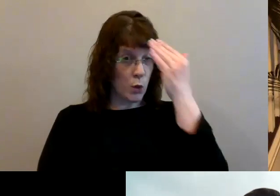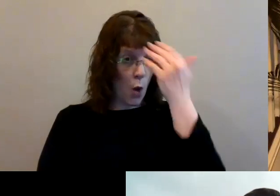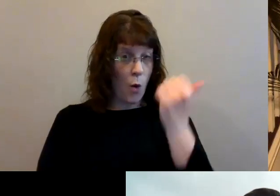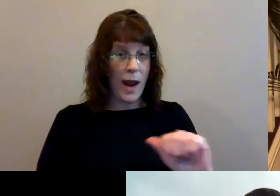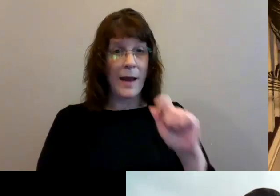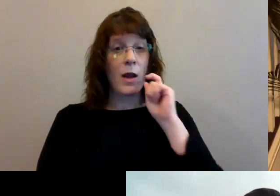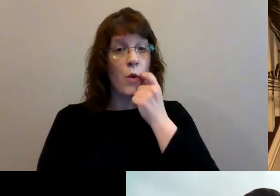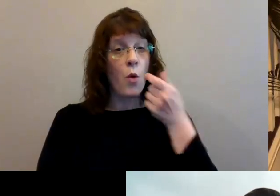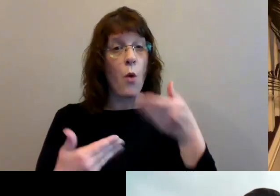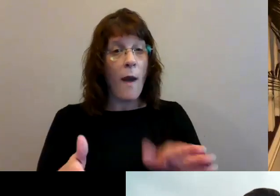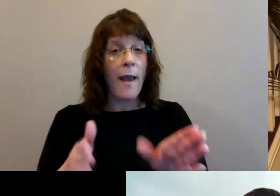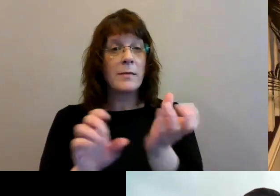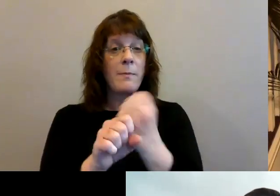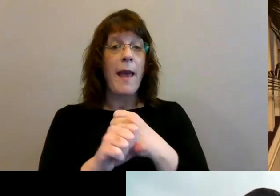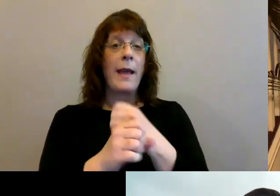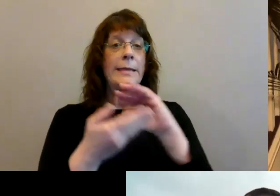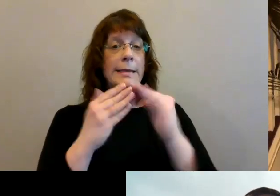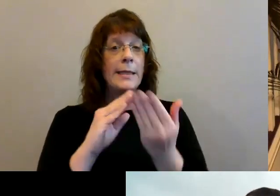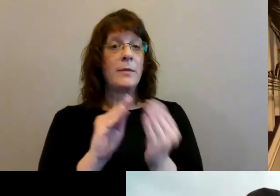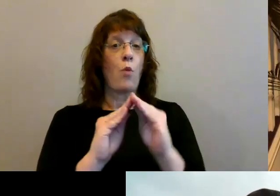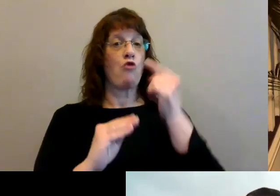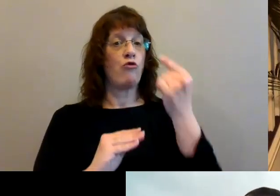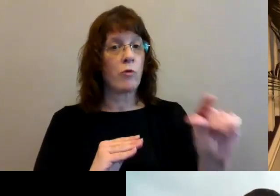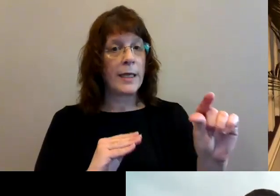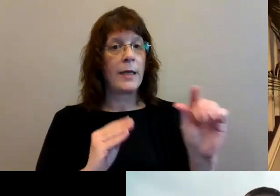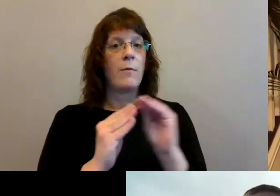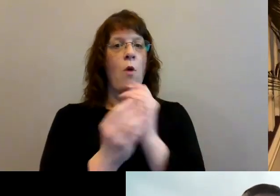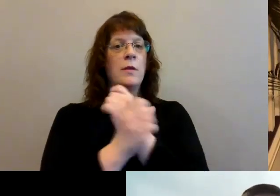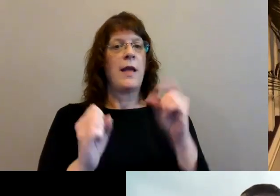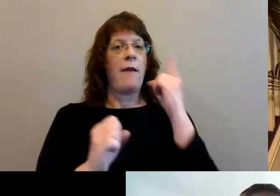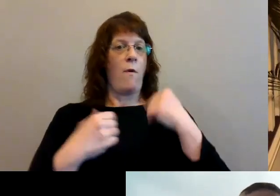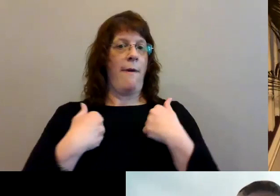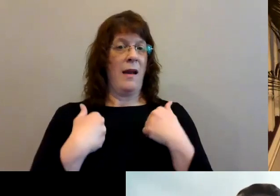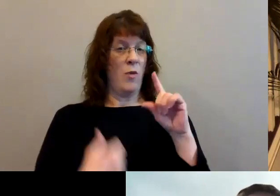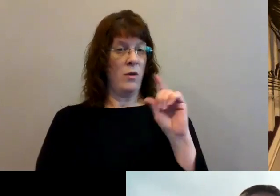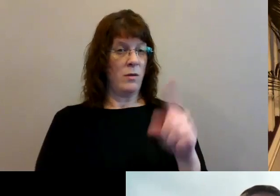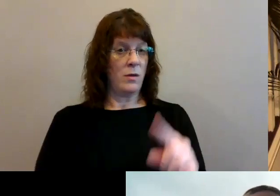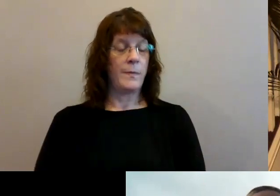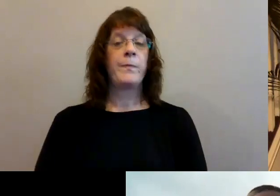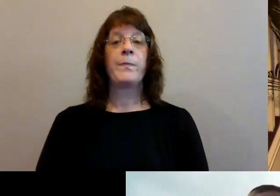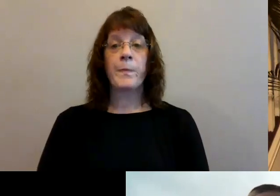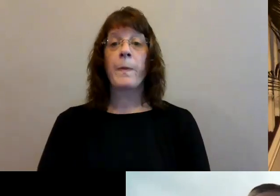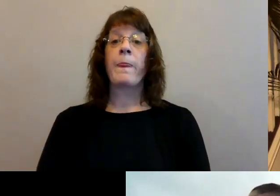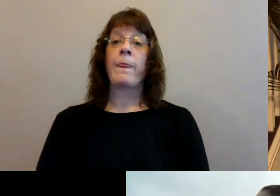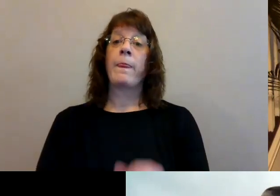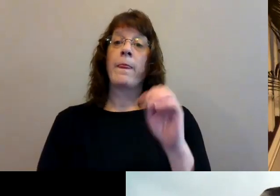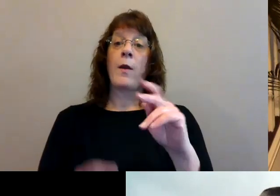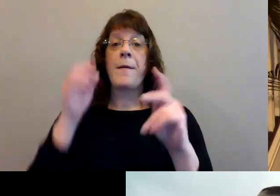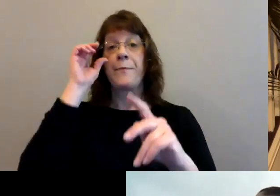and safer for animals? For animals, so like okay, yeah, so